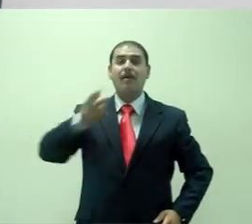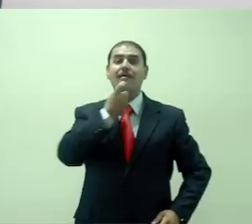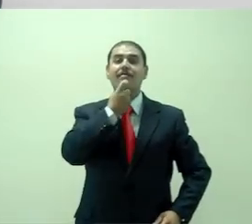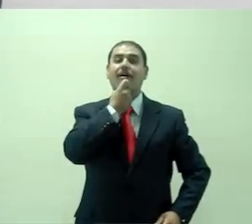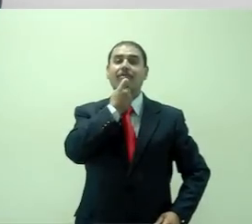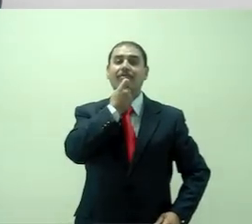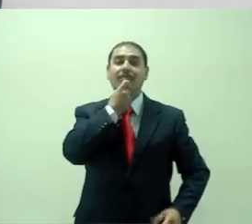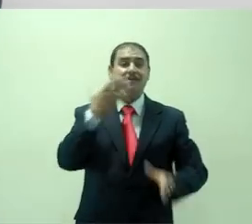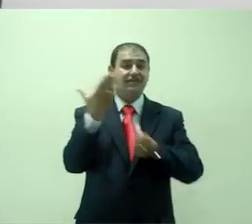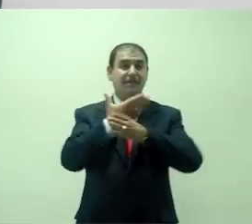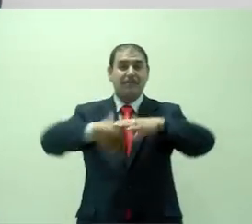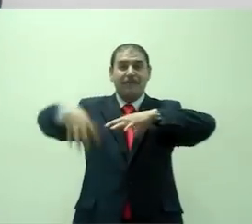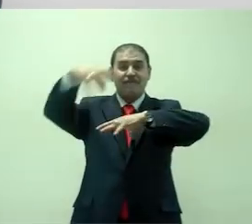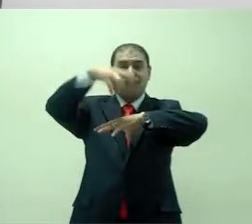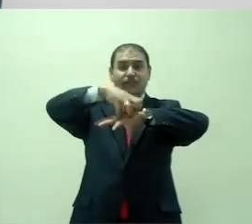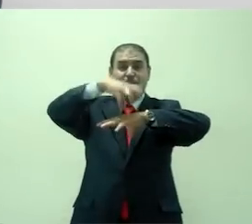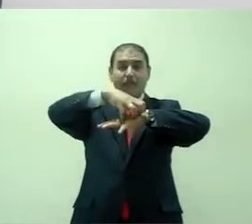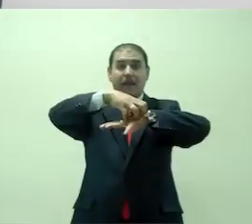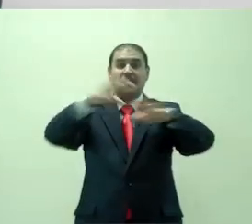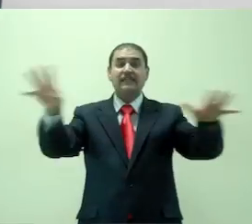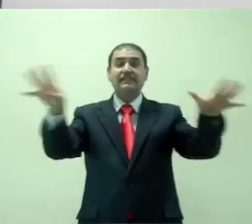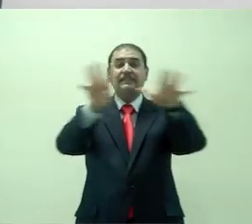schools and those small